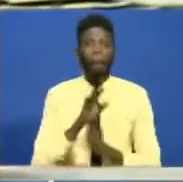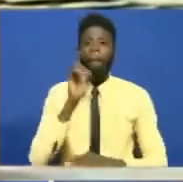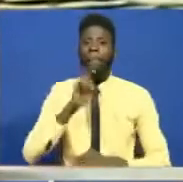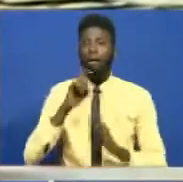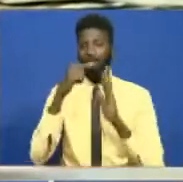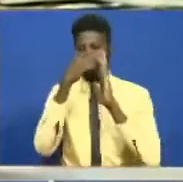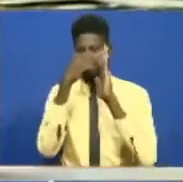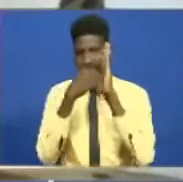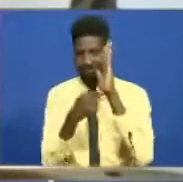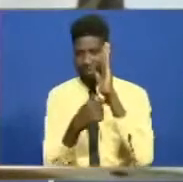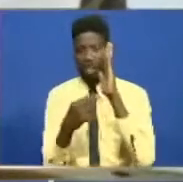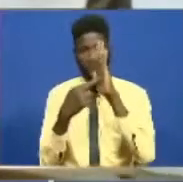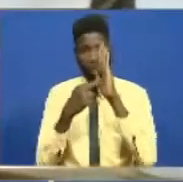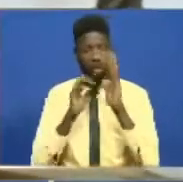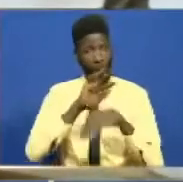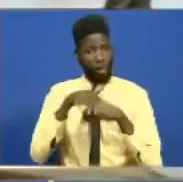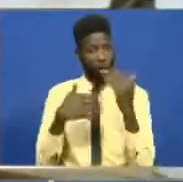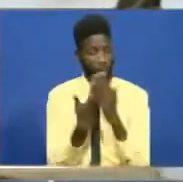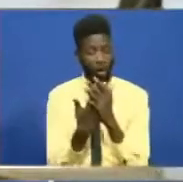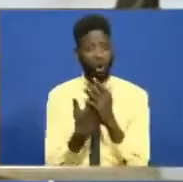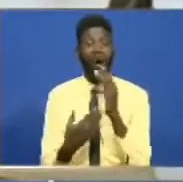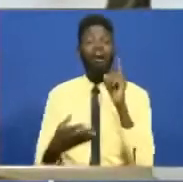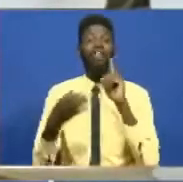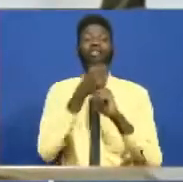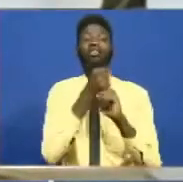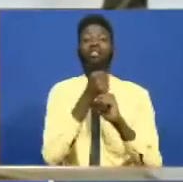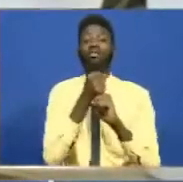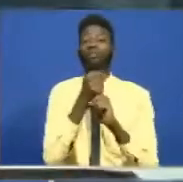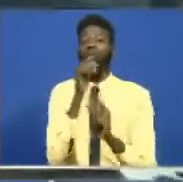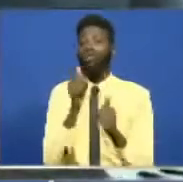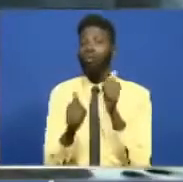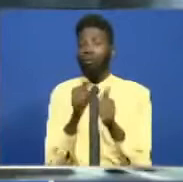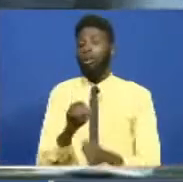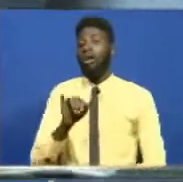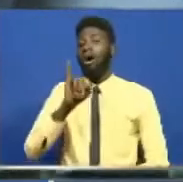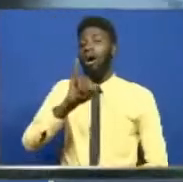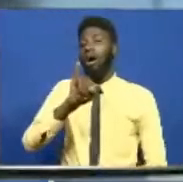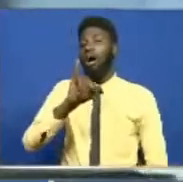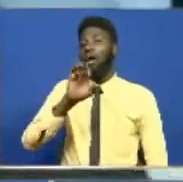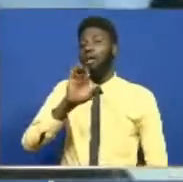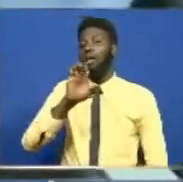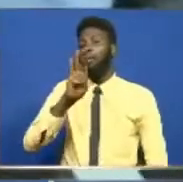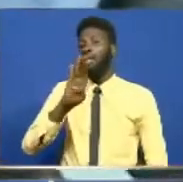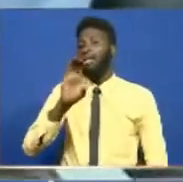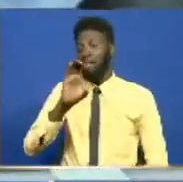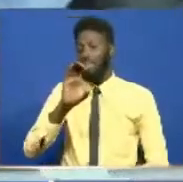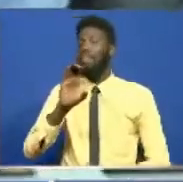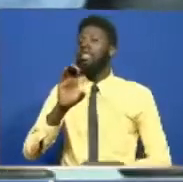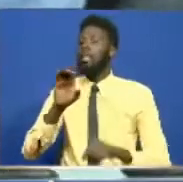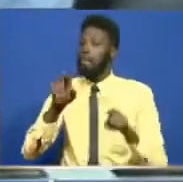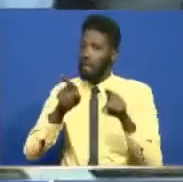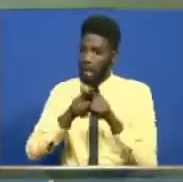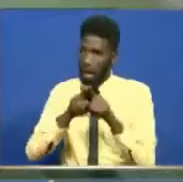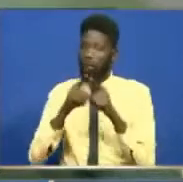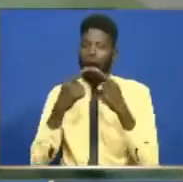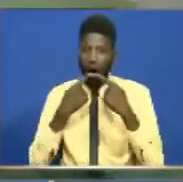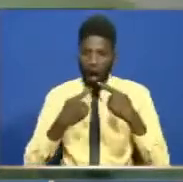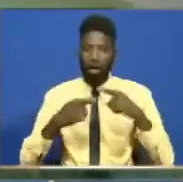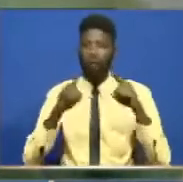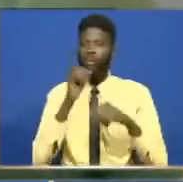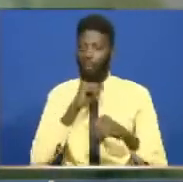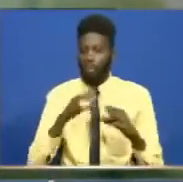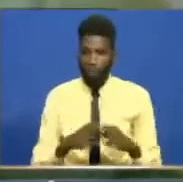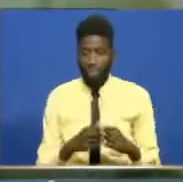other minimum requirements for the presidential candidates as set out by the Independent Electoral and Boundaries Commission, IEBC. An